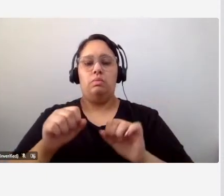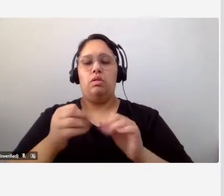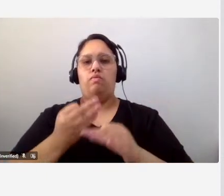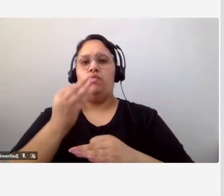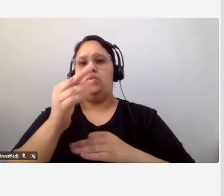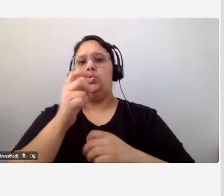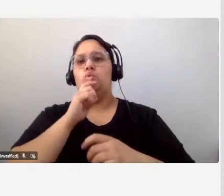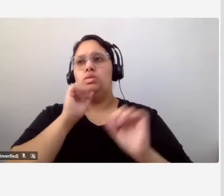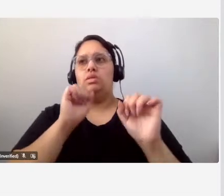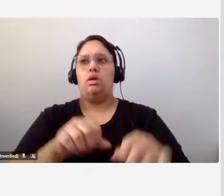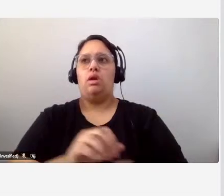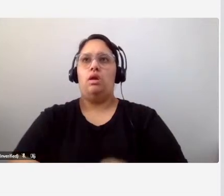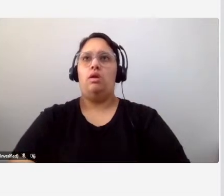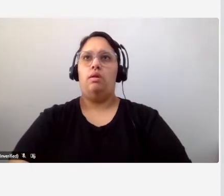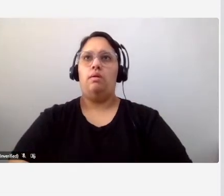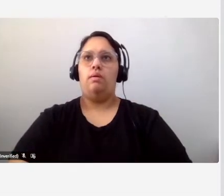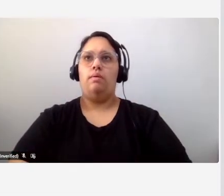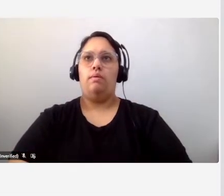future.